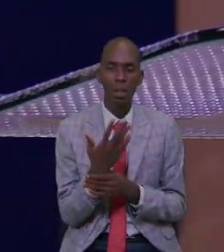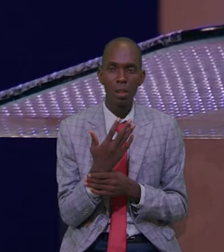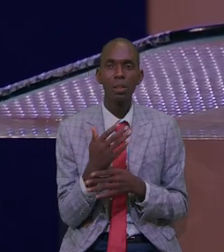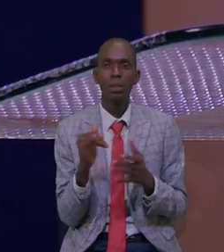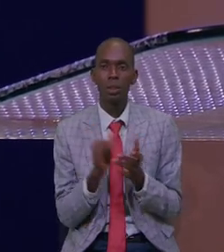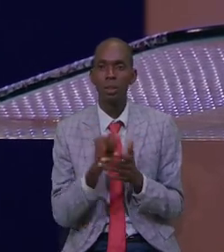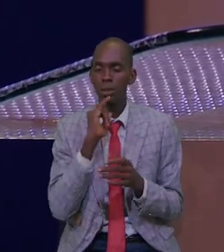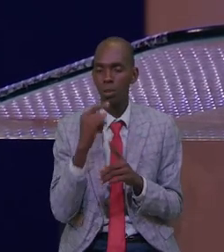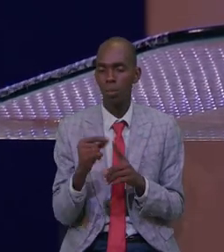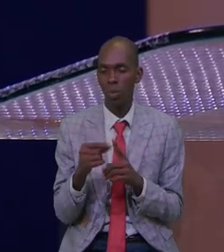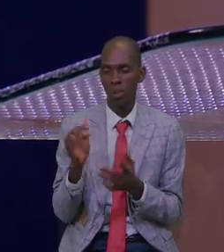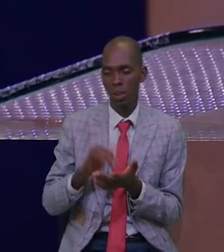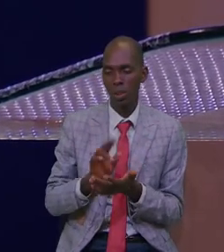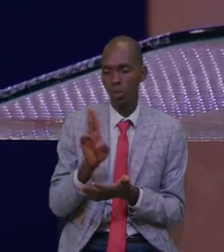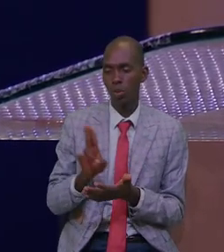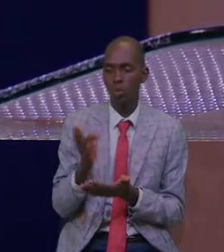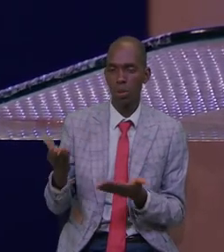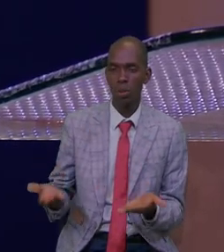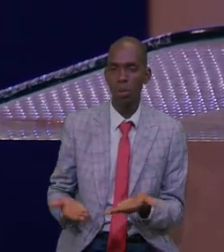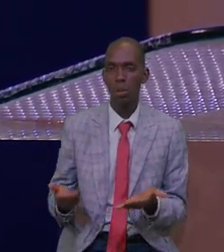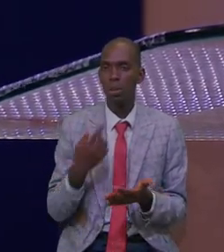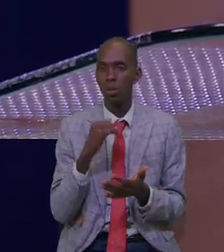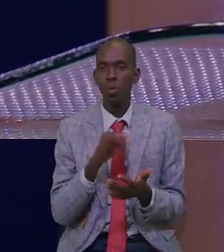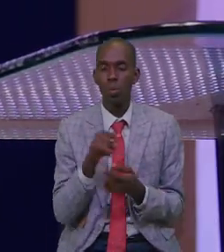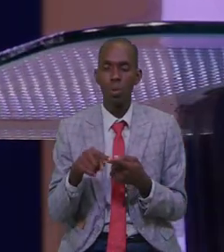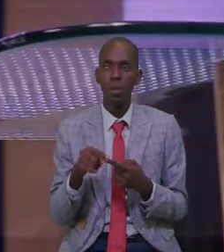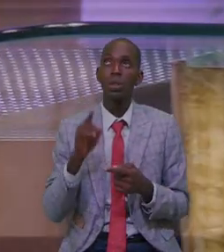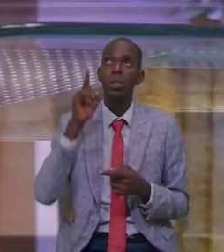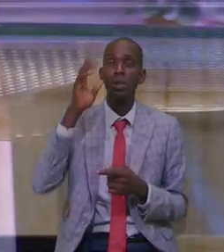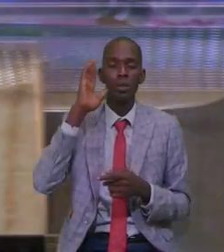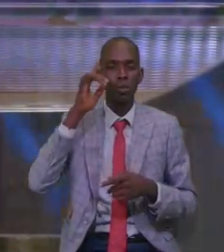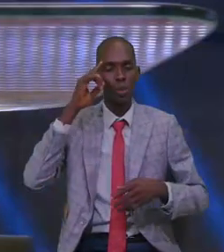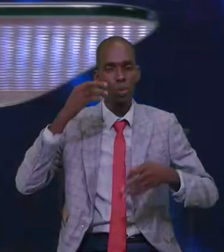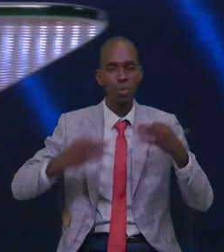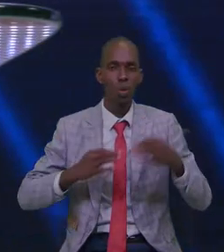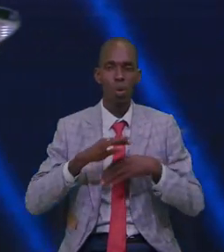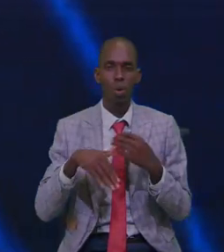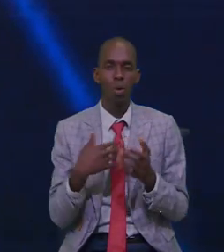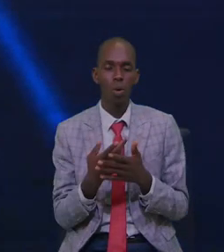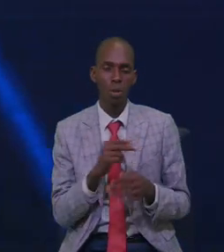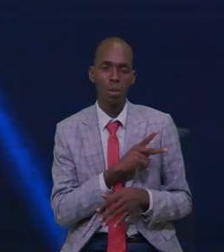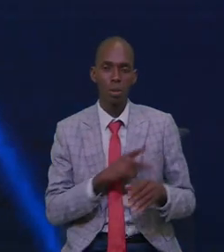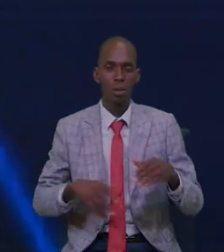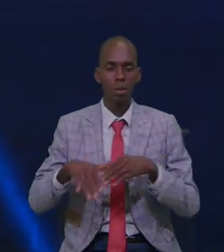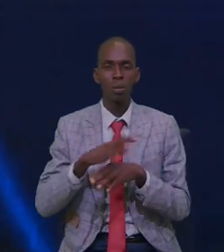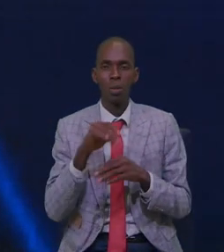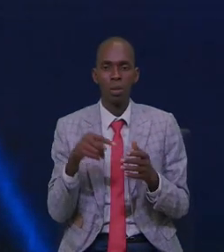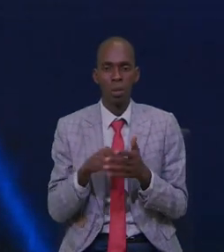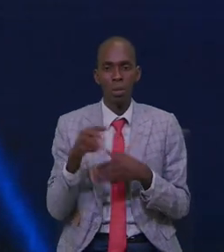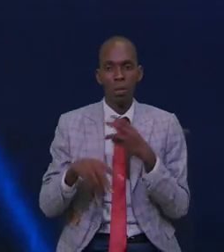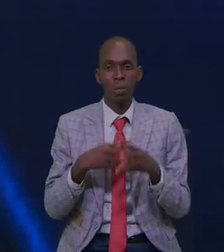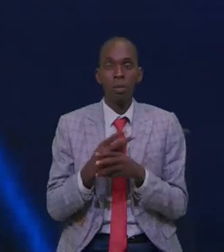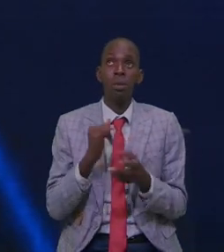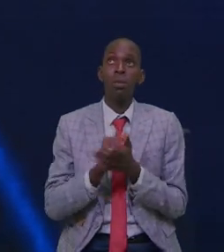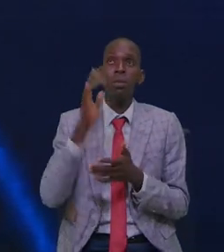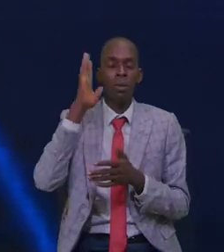That's the word again. It's talking about when he will judge all the kingdoms of this world, that he shall smite the